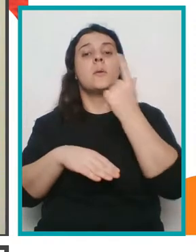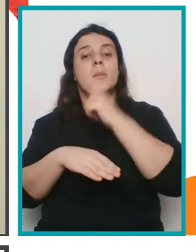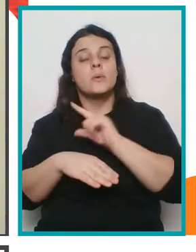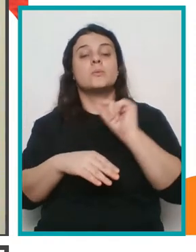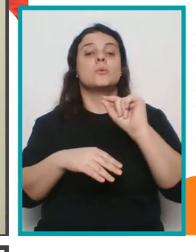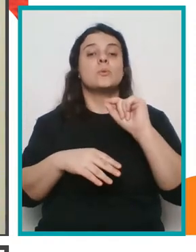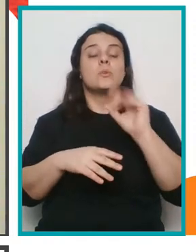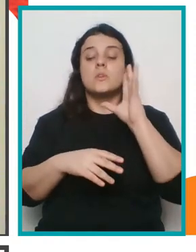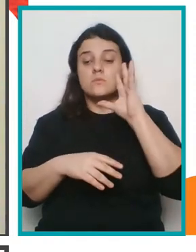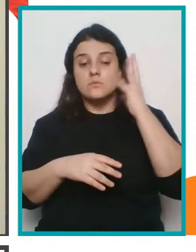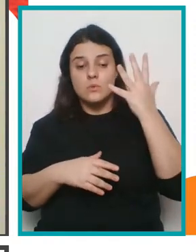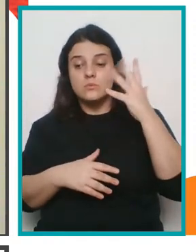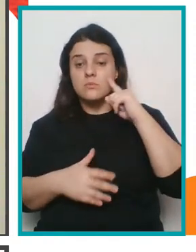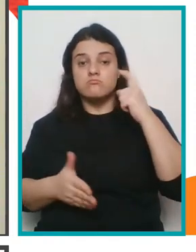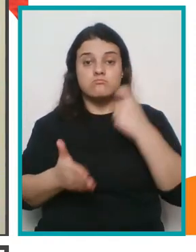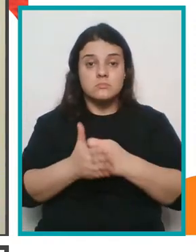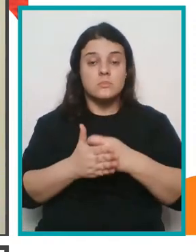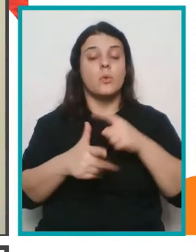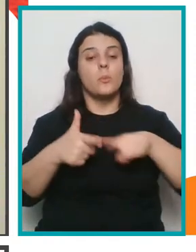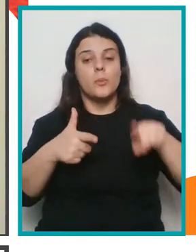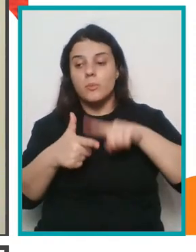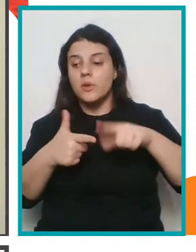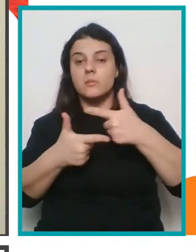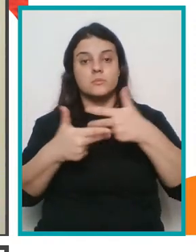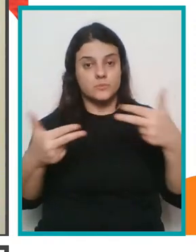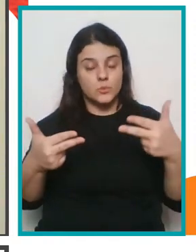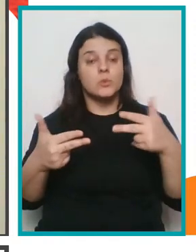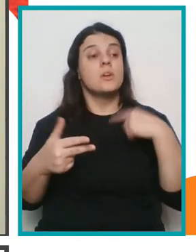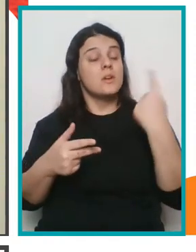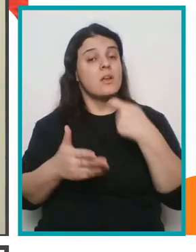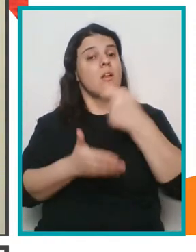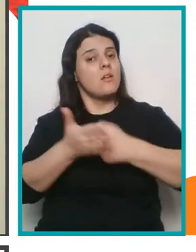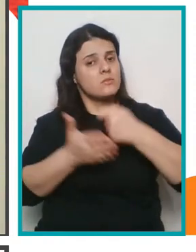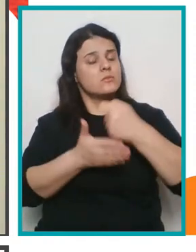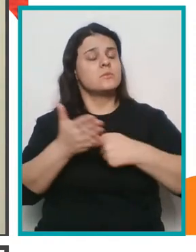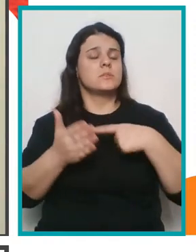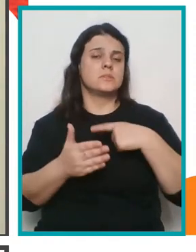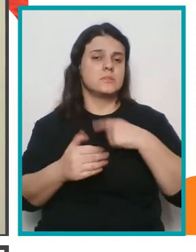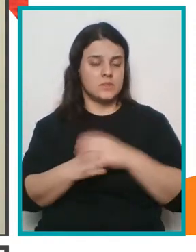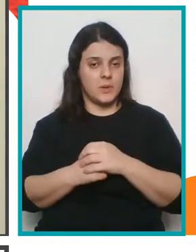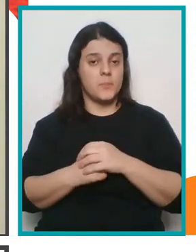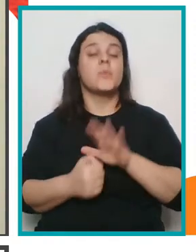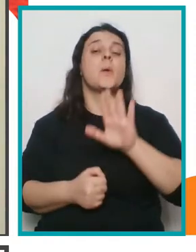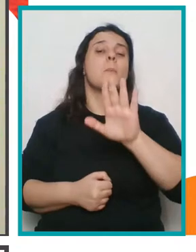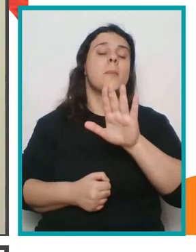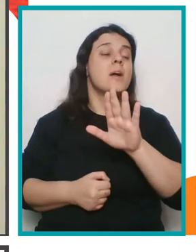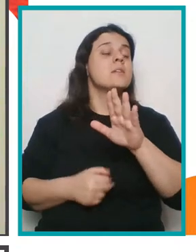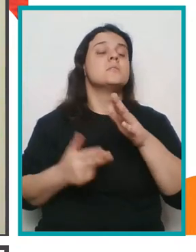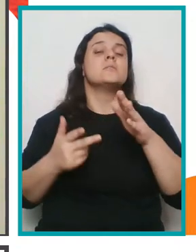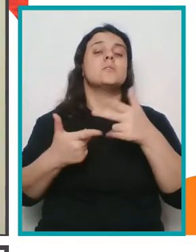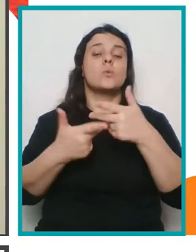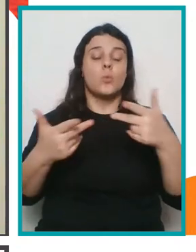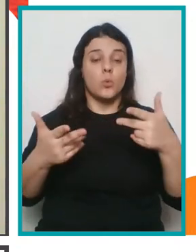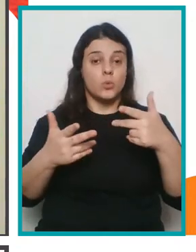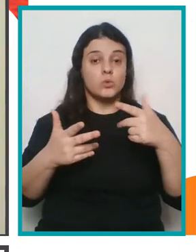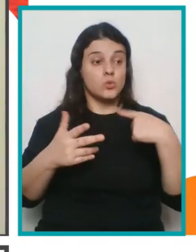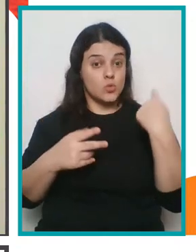the planet, it is everyone's responsibility, not only the women.